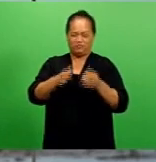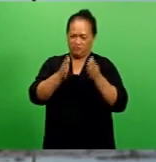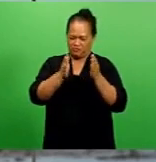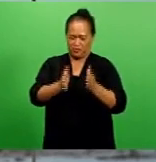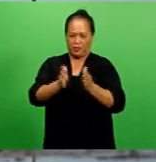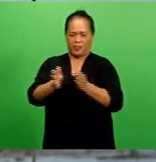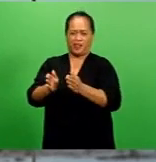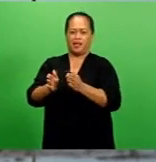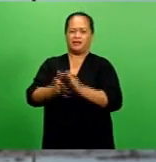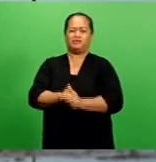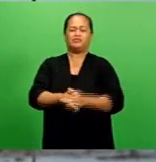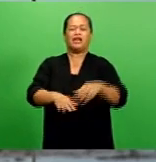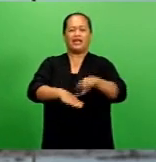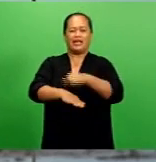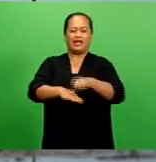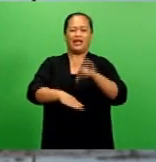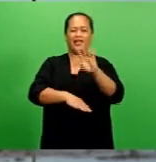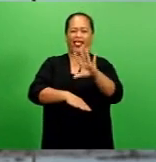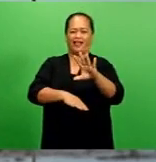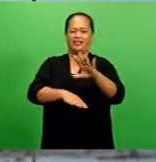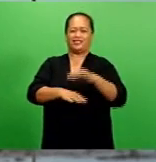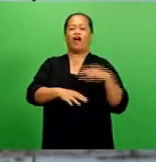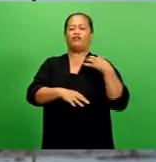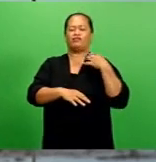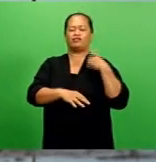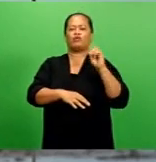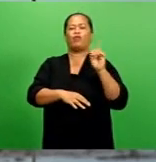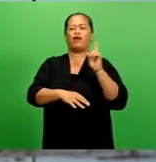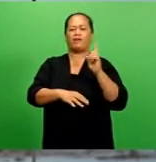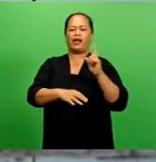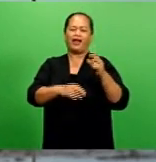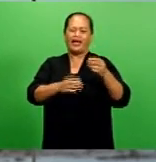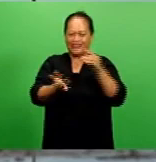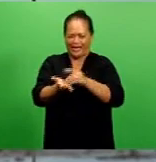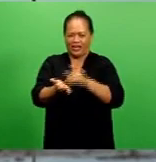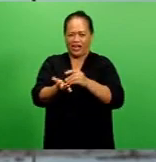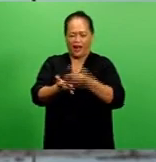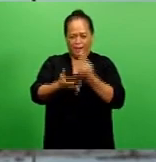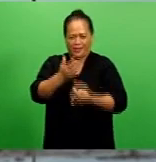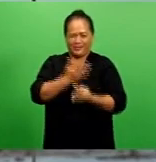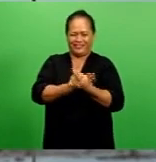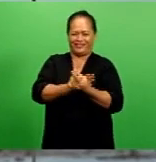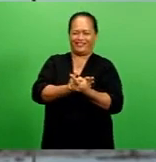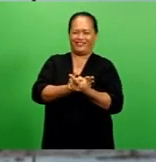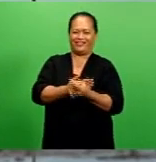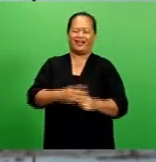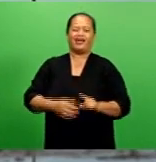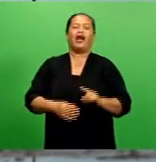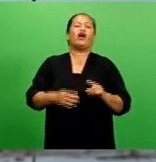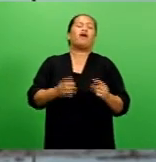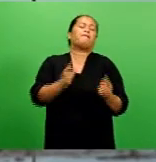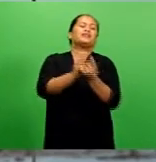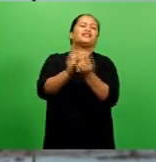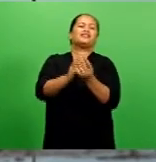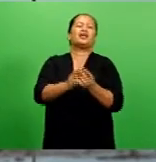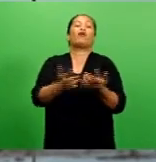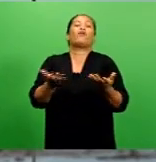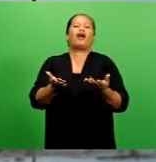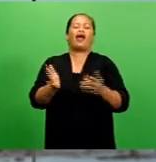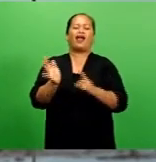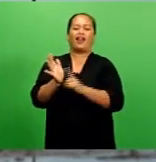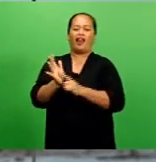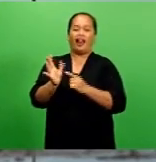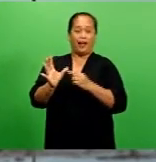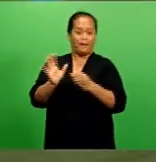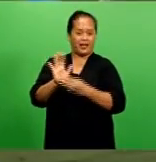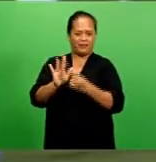was confirmed as the official kickoff date at the Fiji Rugby Union Special General Meeting in Lami today. Karlani Tavi